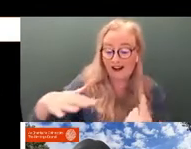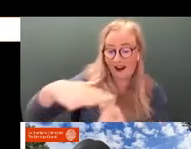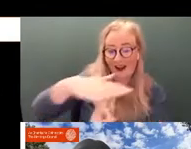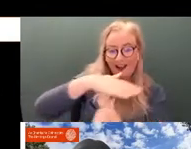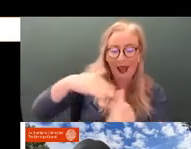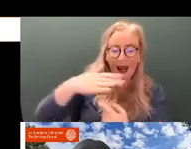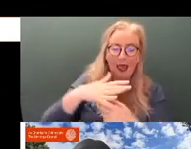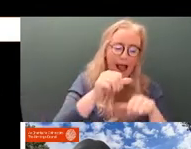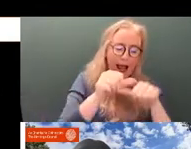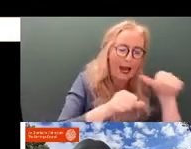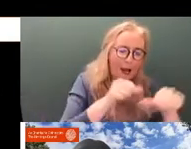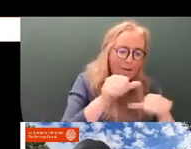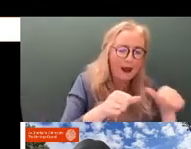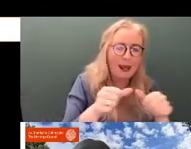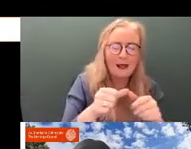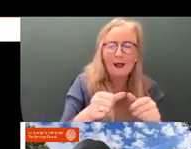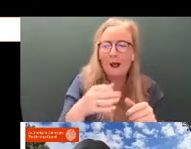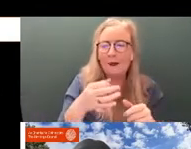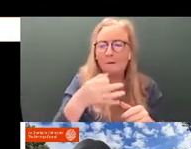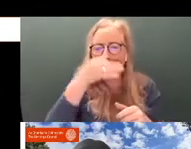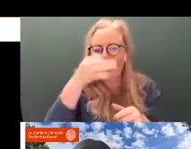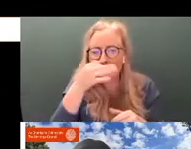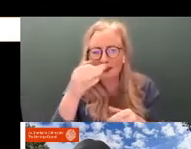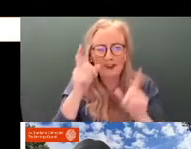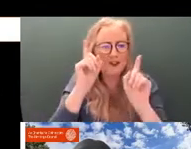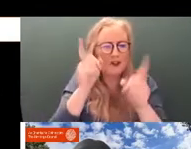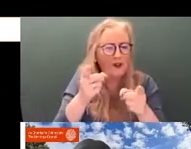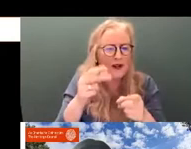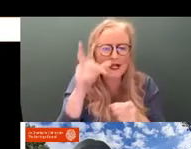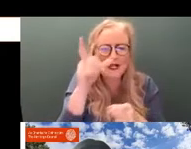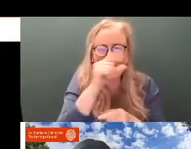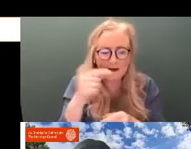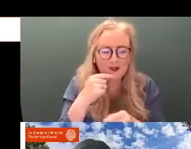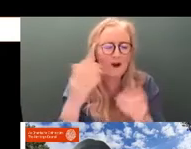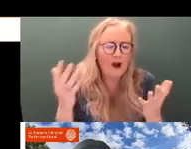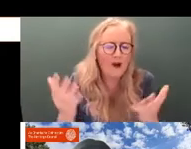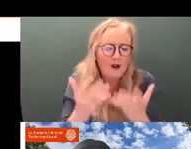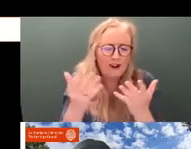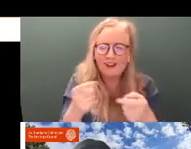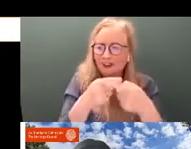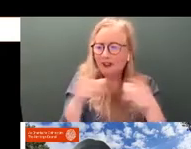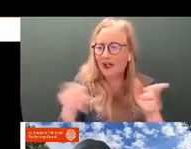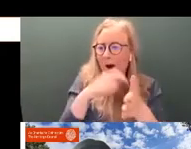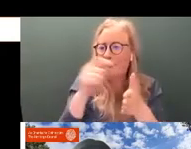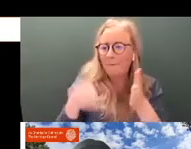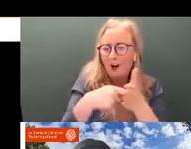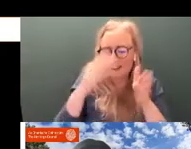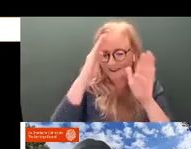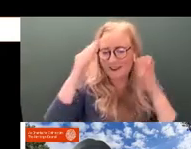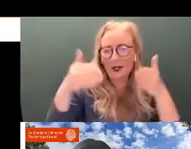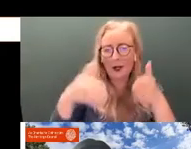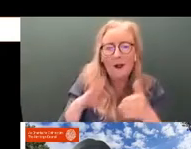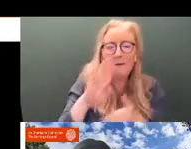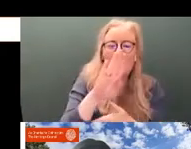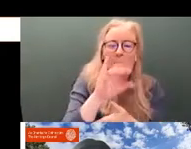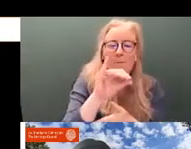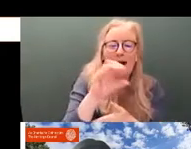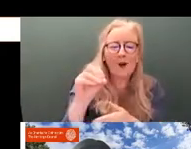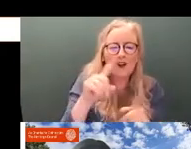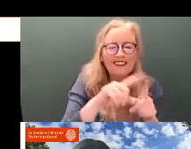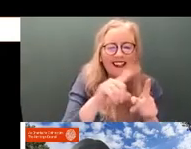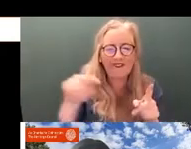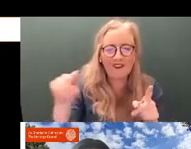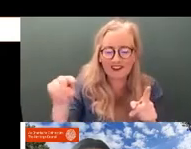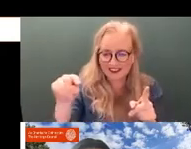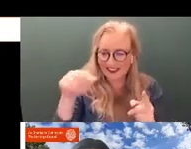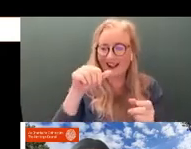animals and plants that you didn't know the names of? So this would be encouraging a project on the biodiversity or the wildlife in your